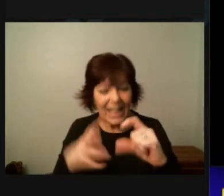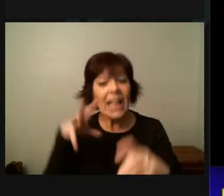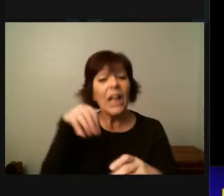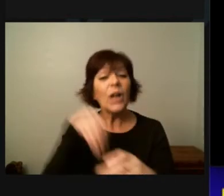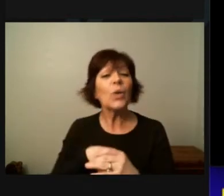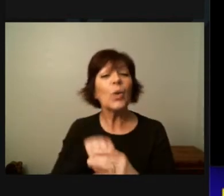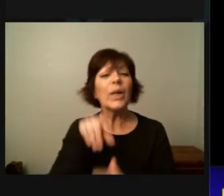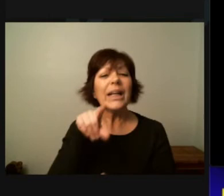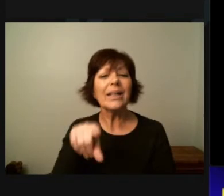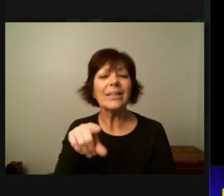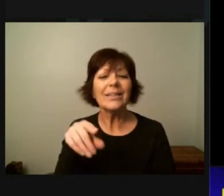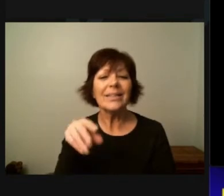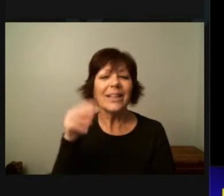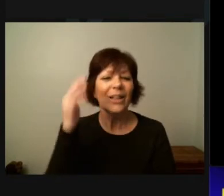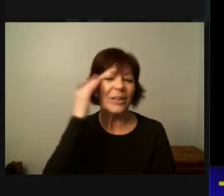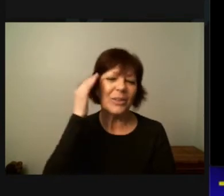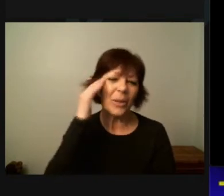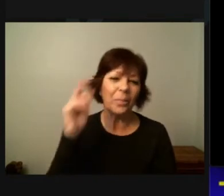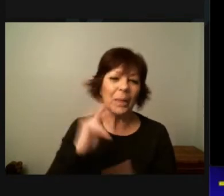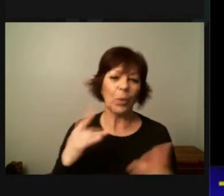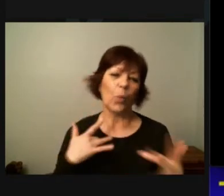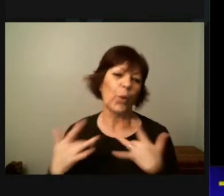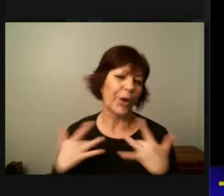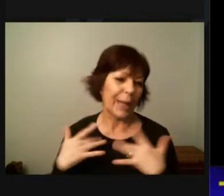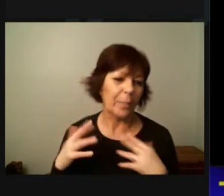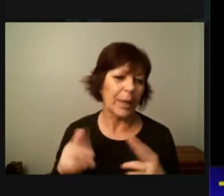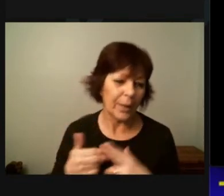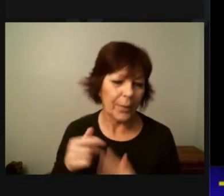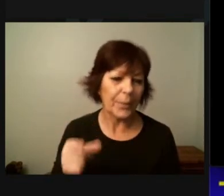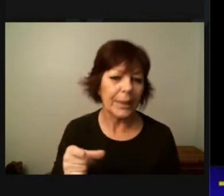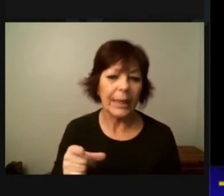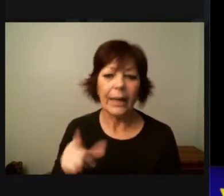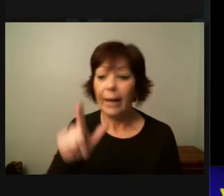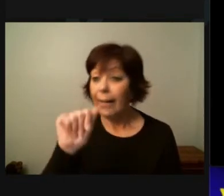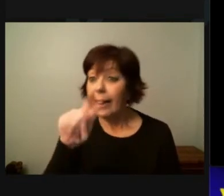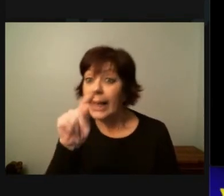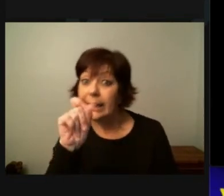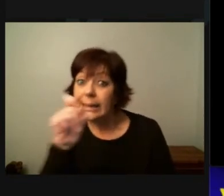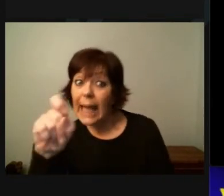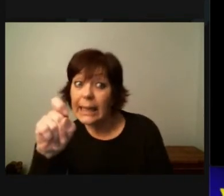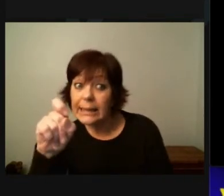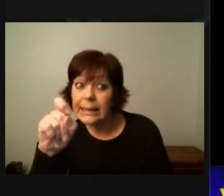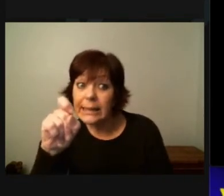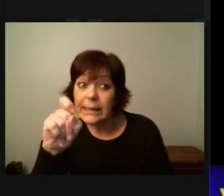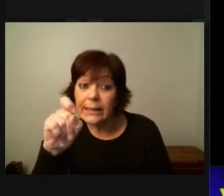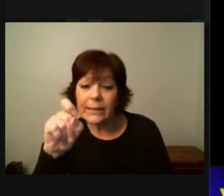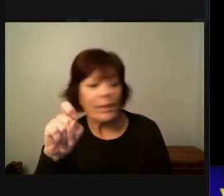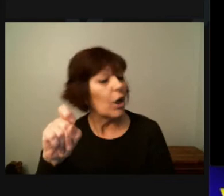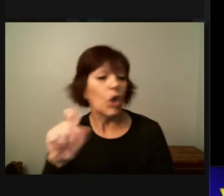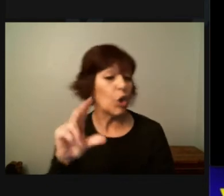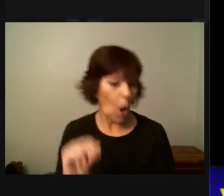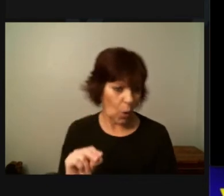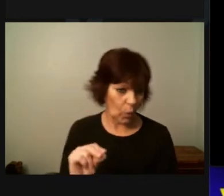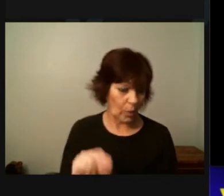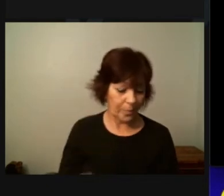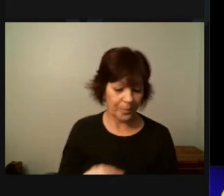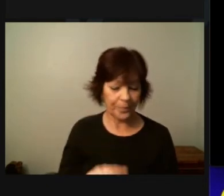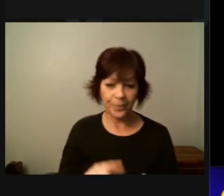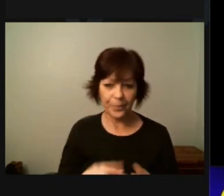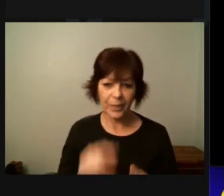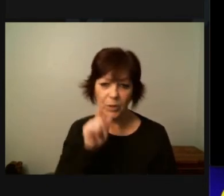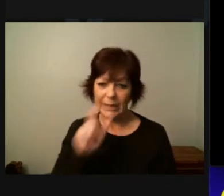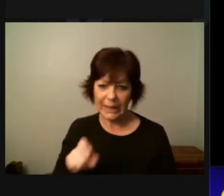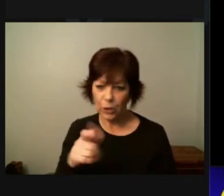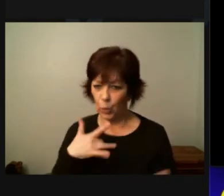those ingredients that everybody worries about. You know, is there latex in the vial? Well, the answer to that is no, there is not. So you don't need to